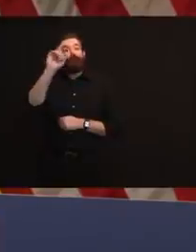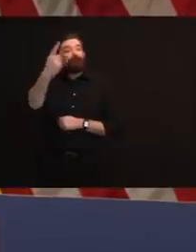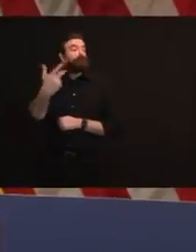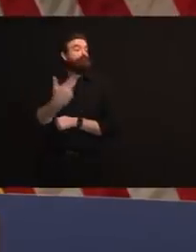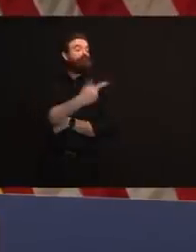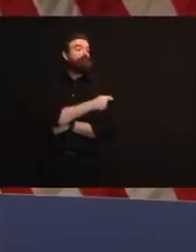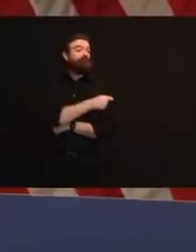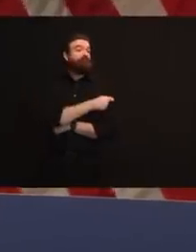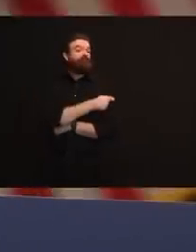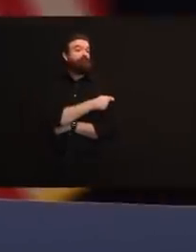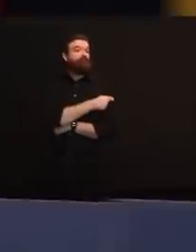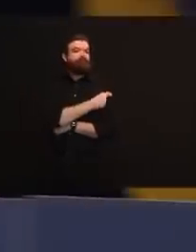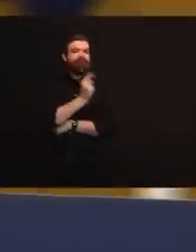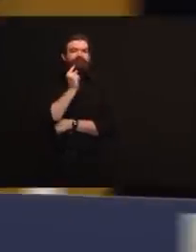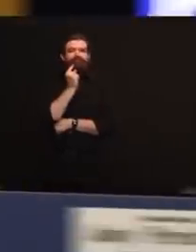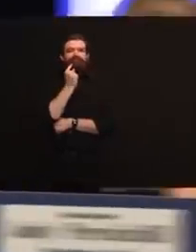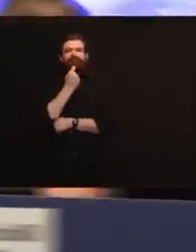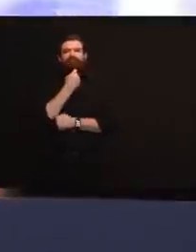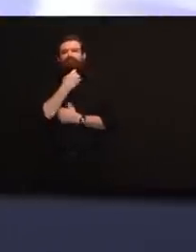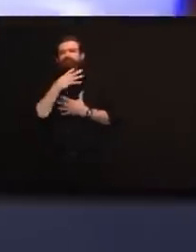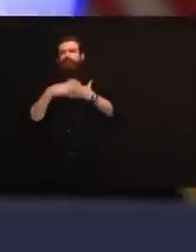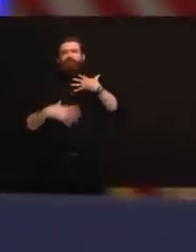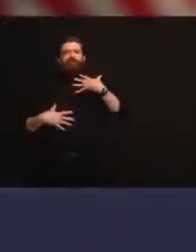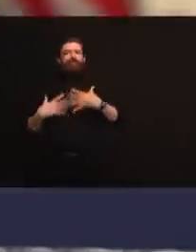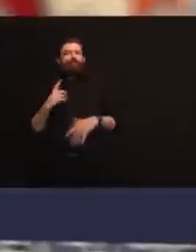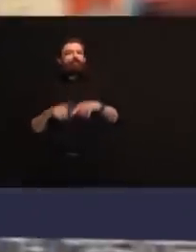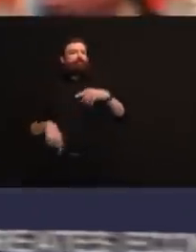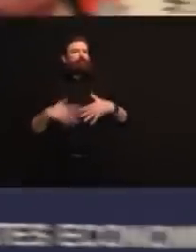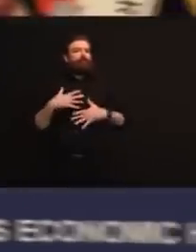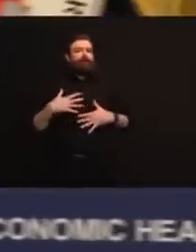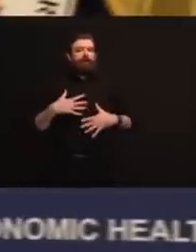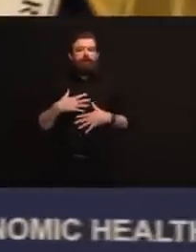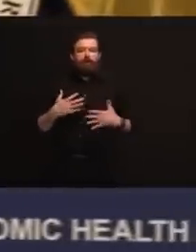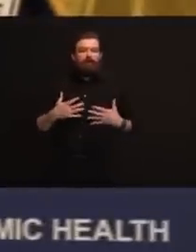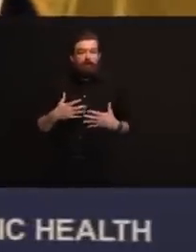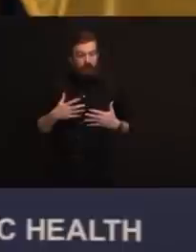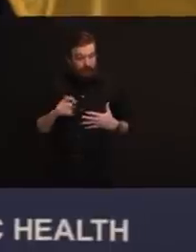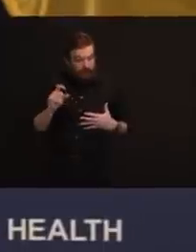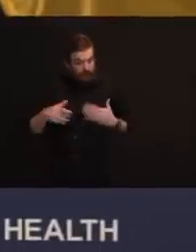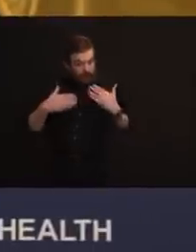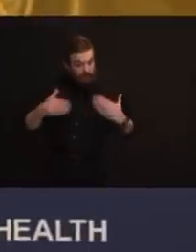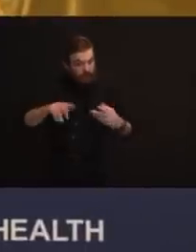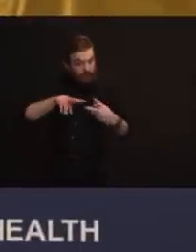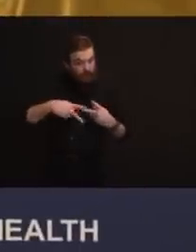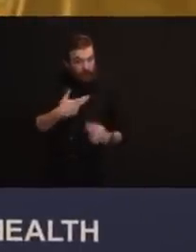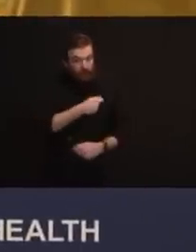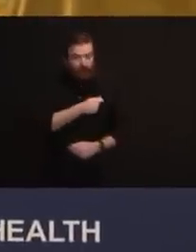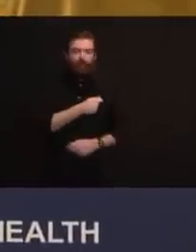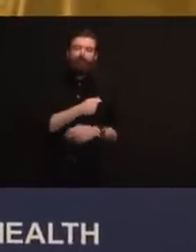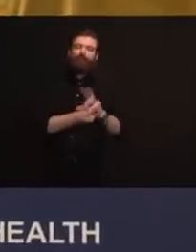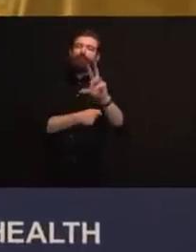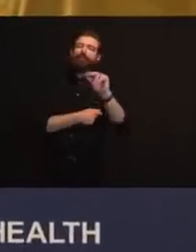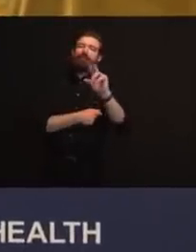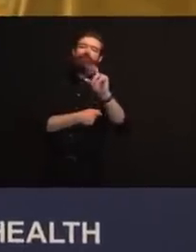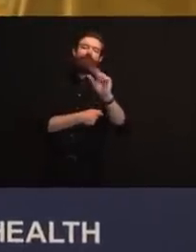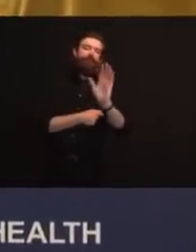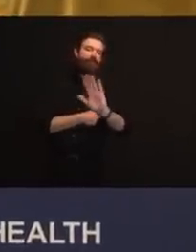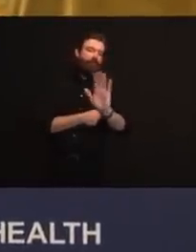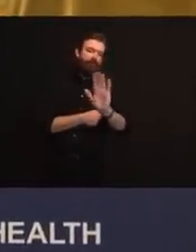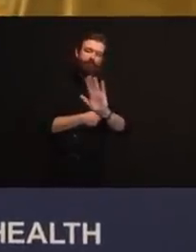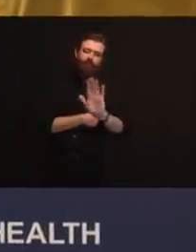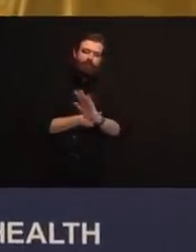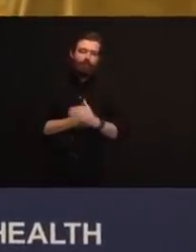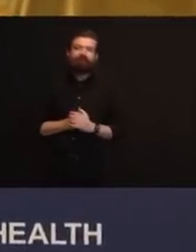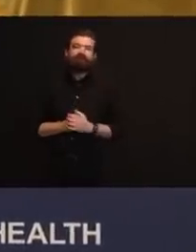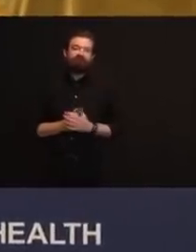round 2. So Judy and I have seen this in action now. The 3 of us have done University Hospital together, Hackensack this morning,